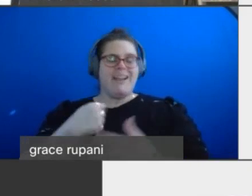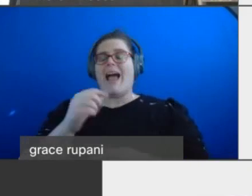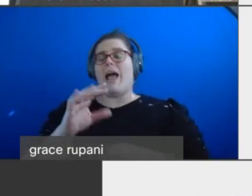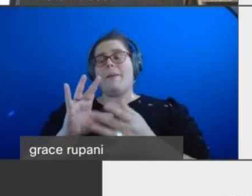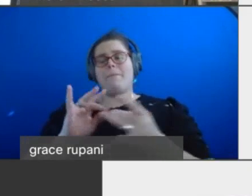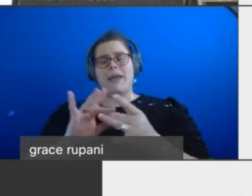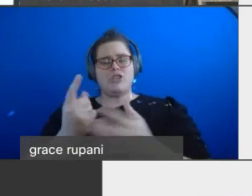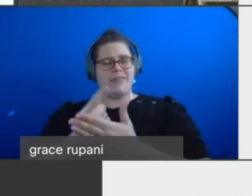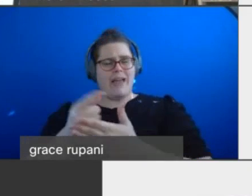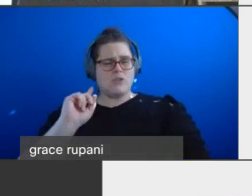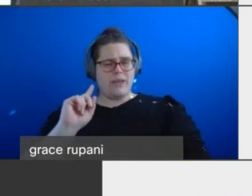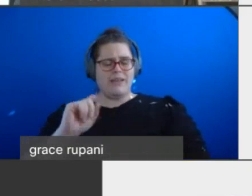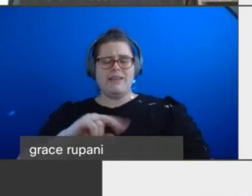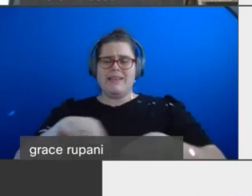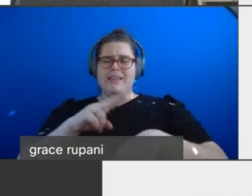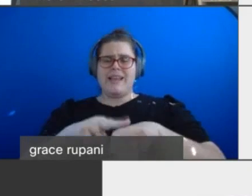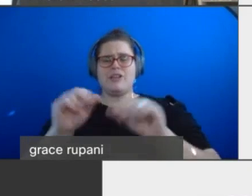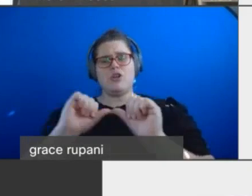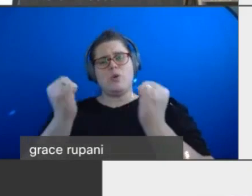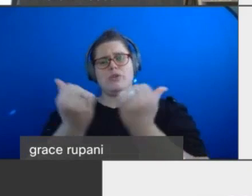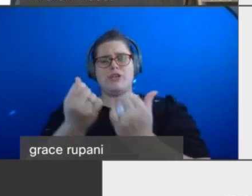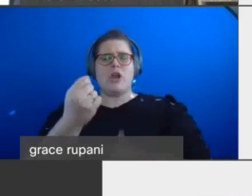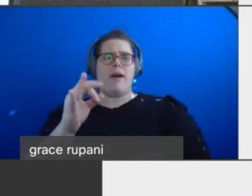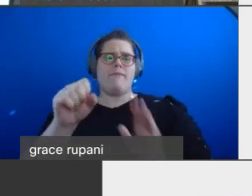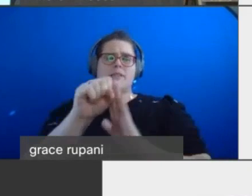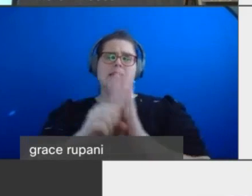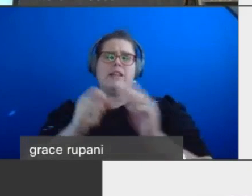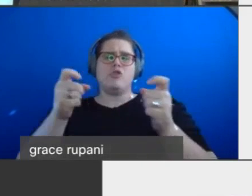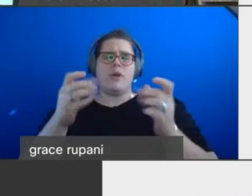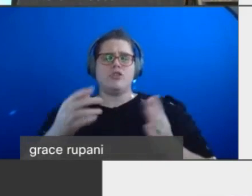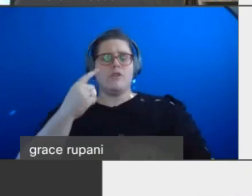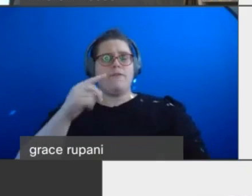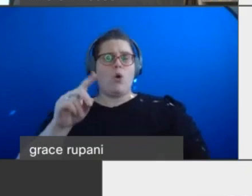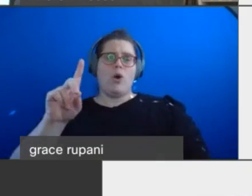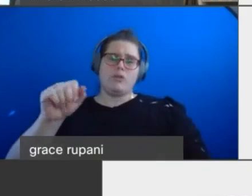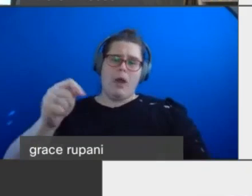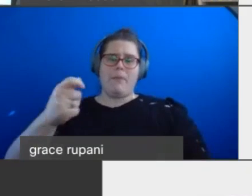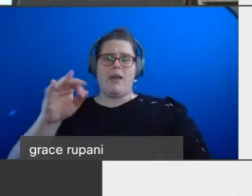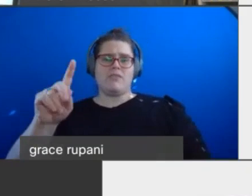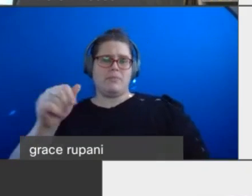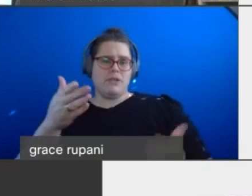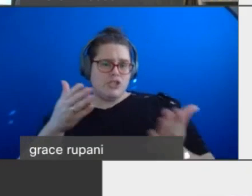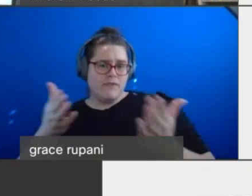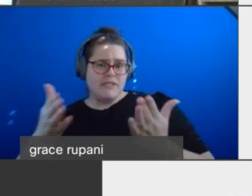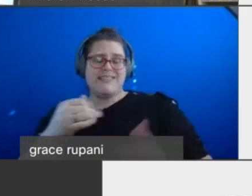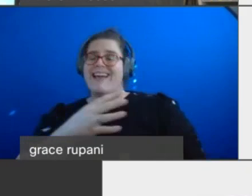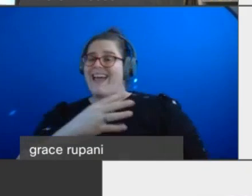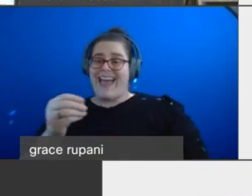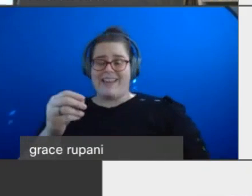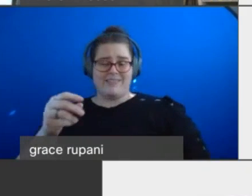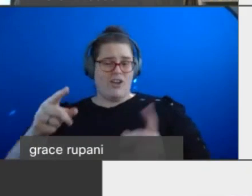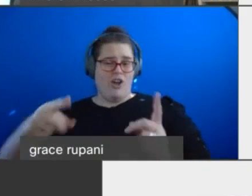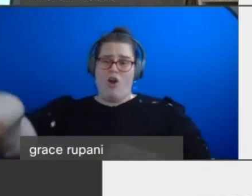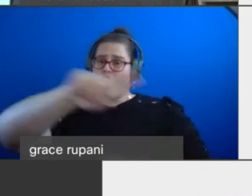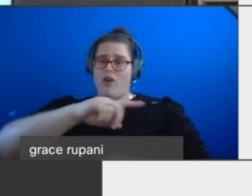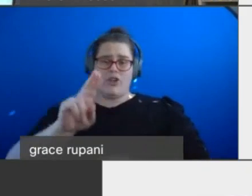State Directors of Developmental Disability Services, and it feels similar across the country. And